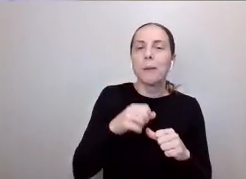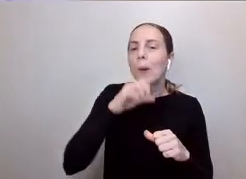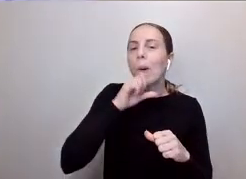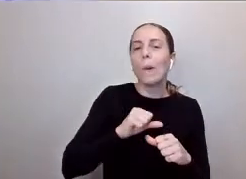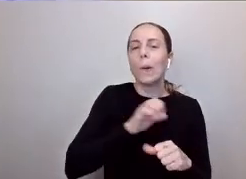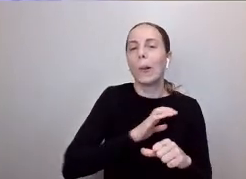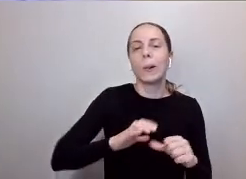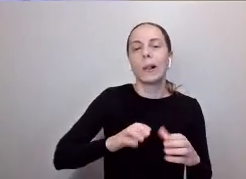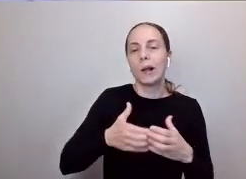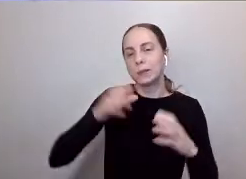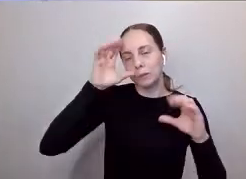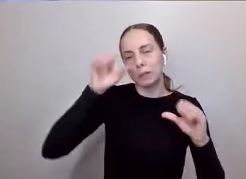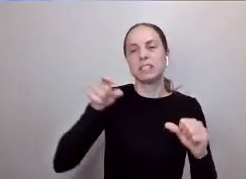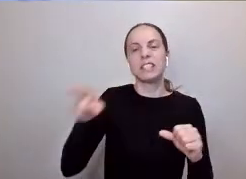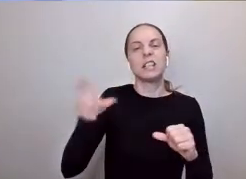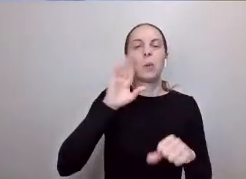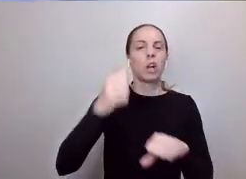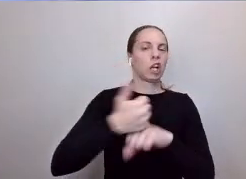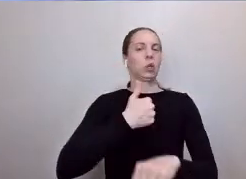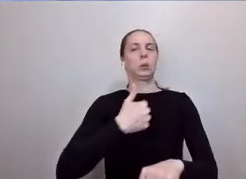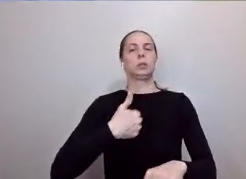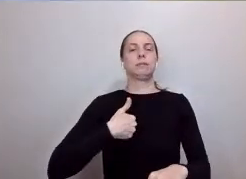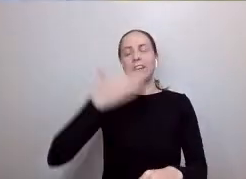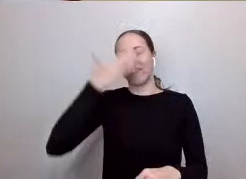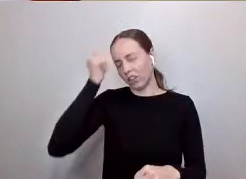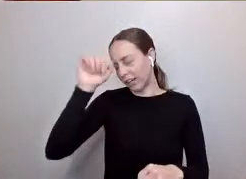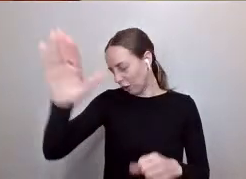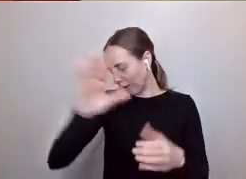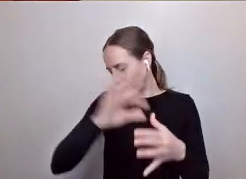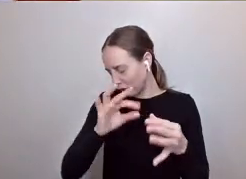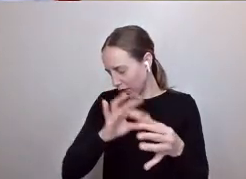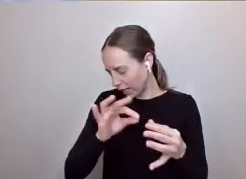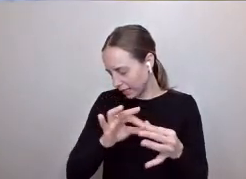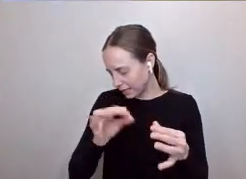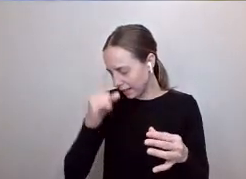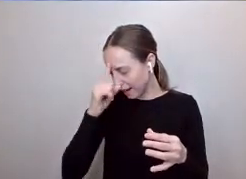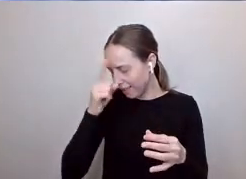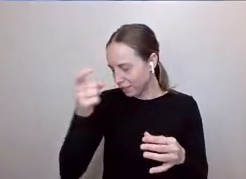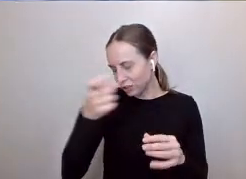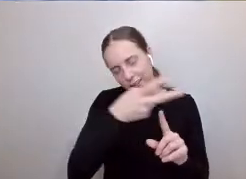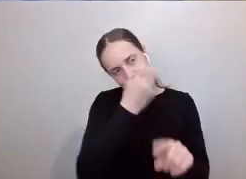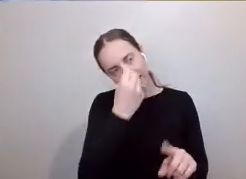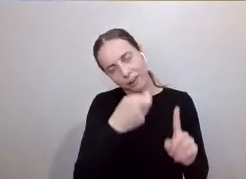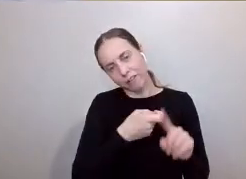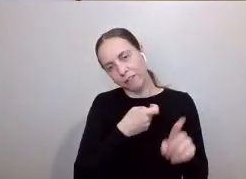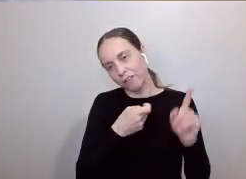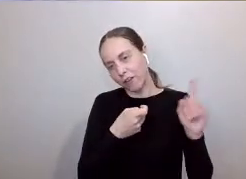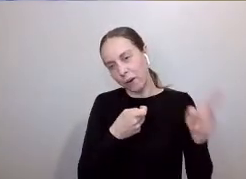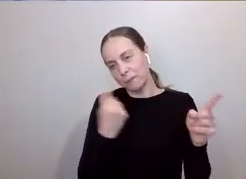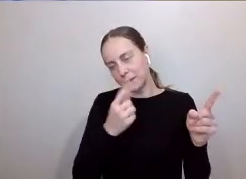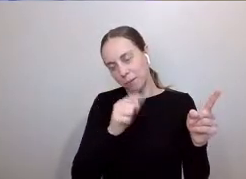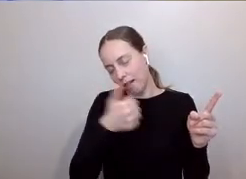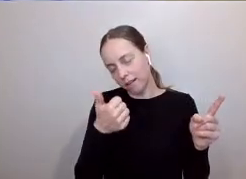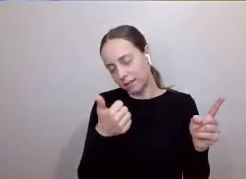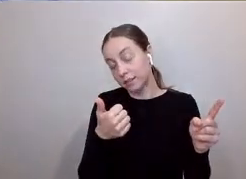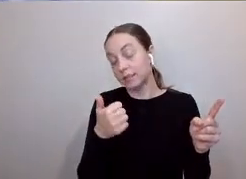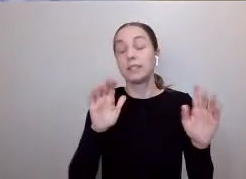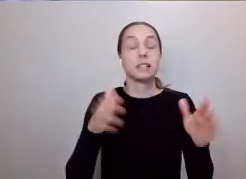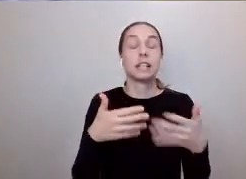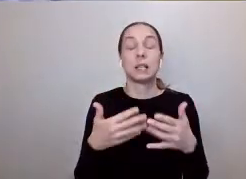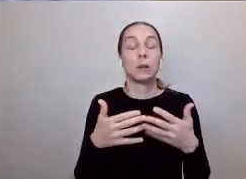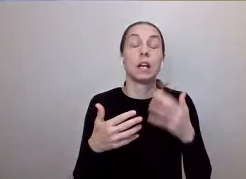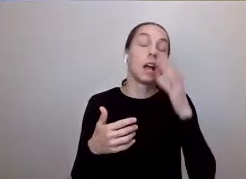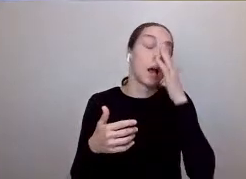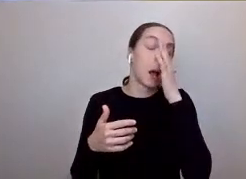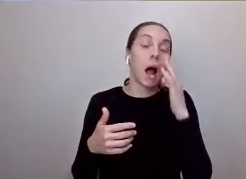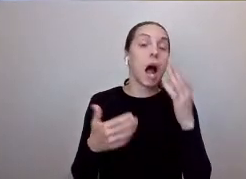I forget what her phrase was, and I think she got it from Walt Dietzick or somebody else. But I don't know why we're even doing